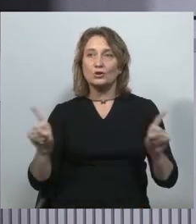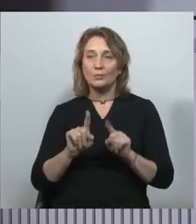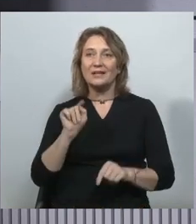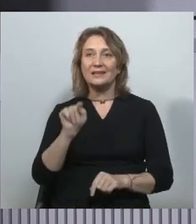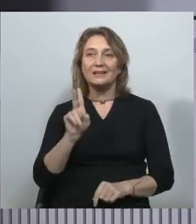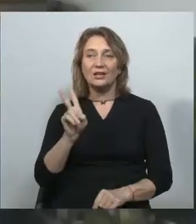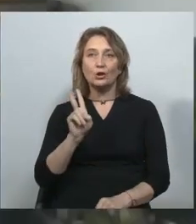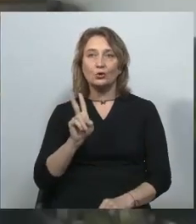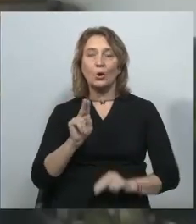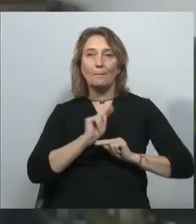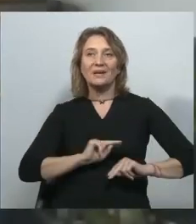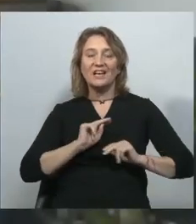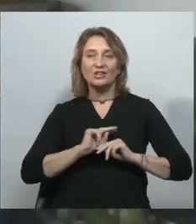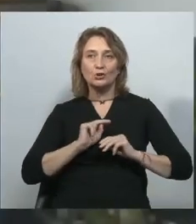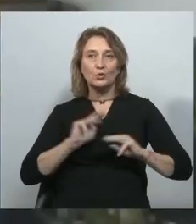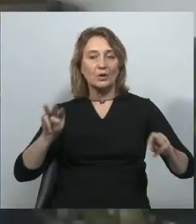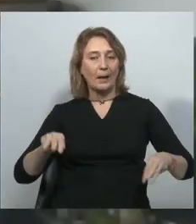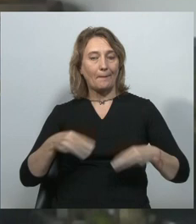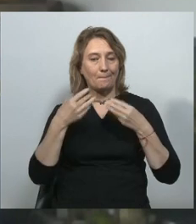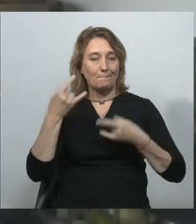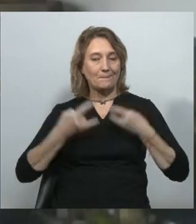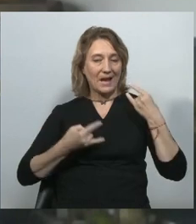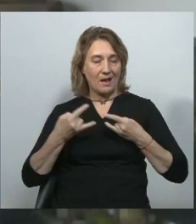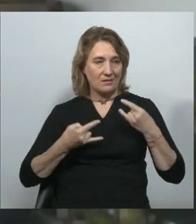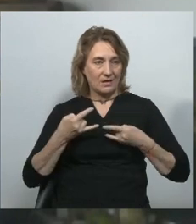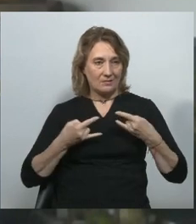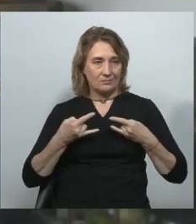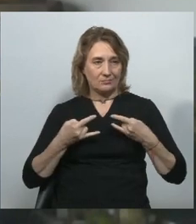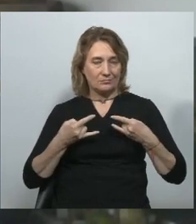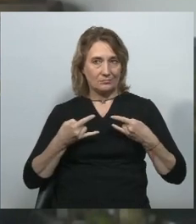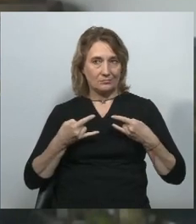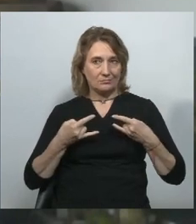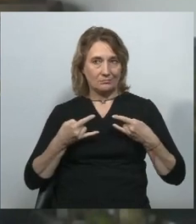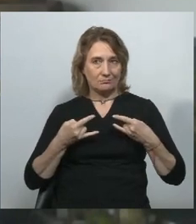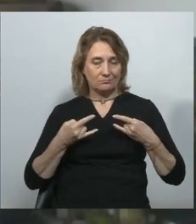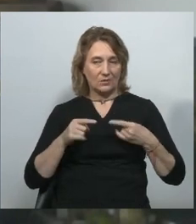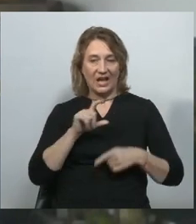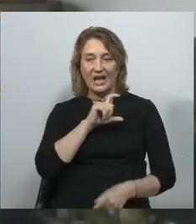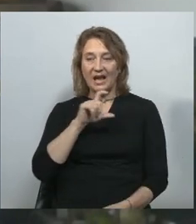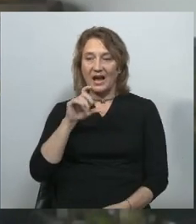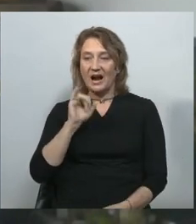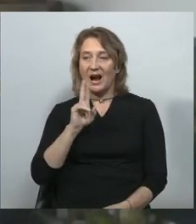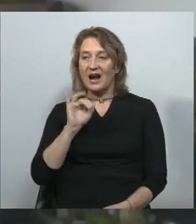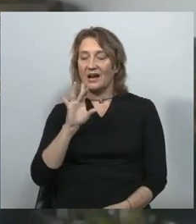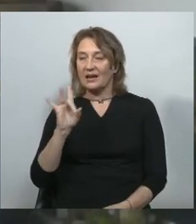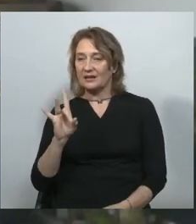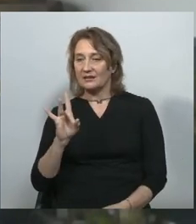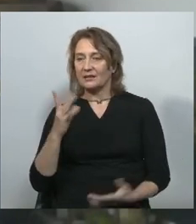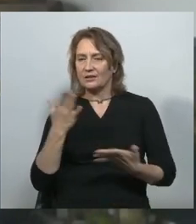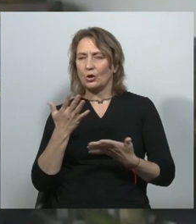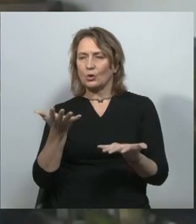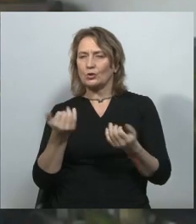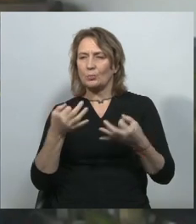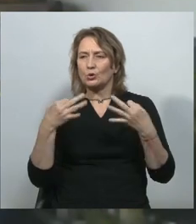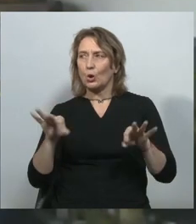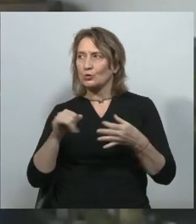the development of hackers, computer hackers, accessing newspapers, genuine, reliable